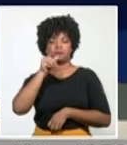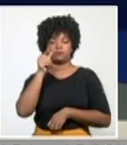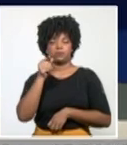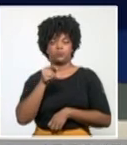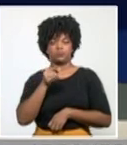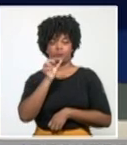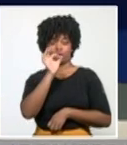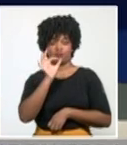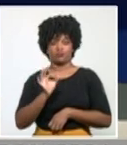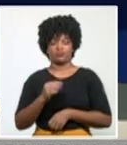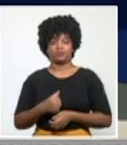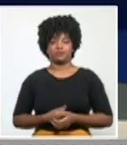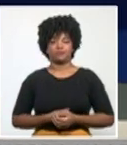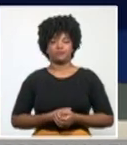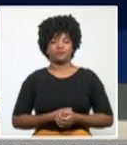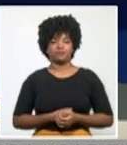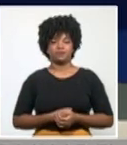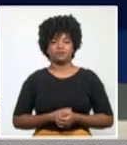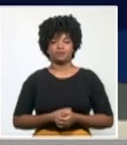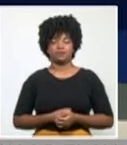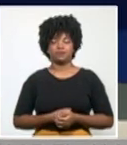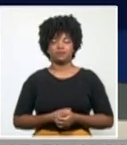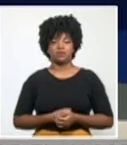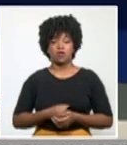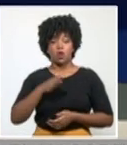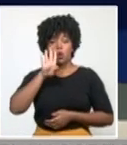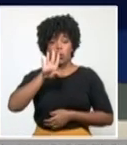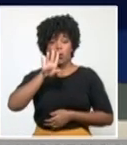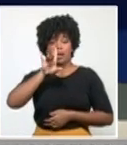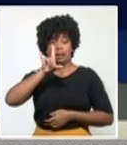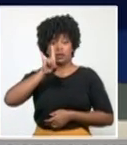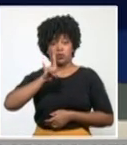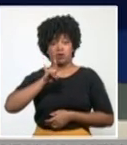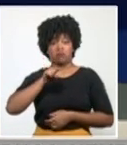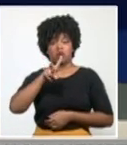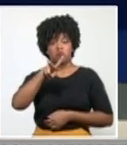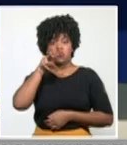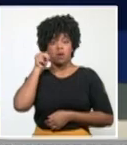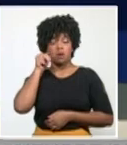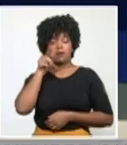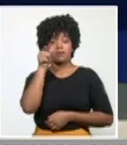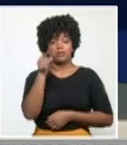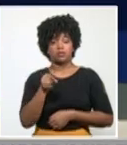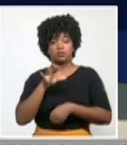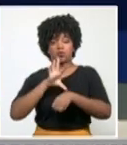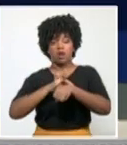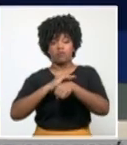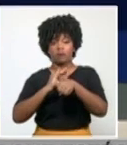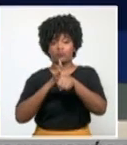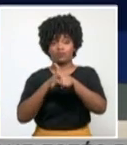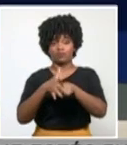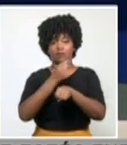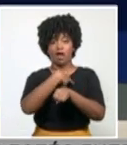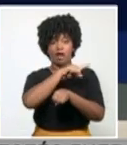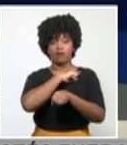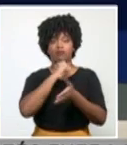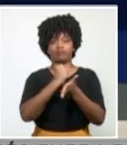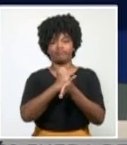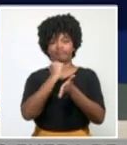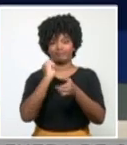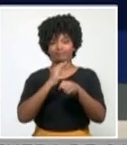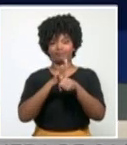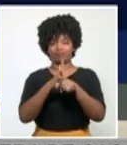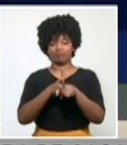Of the 49 new cases that were confirmed on Saturday, all of them are Cubans. Of these, 41